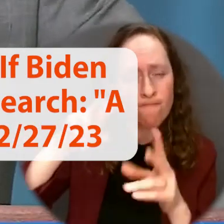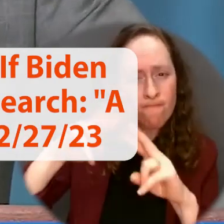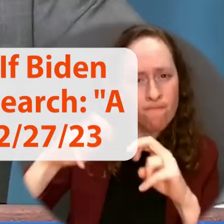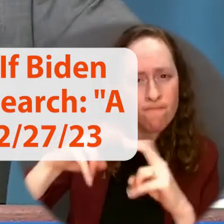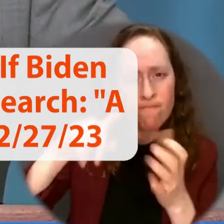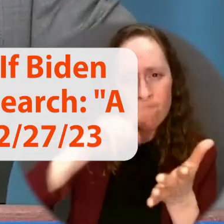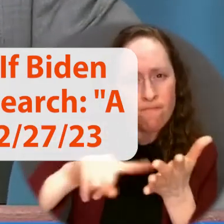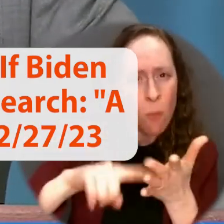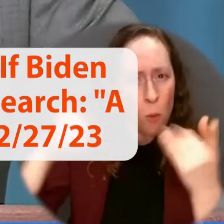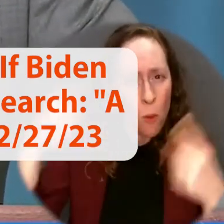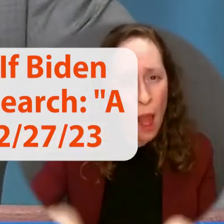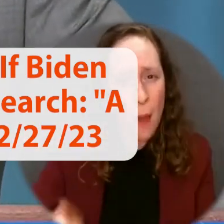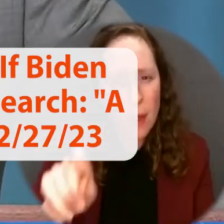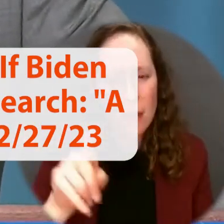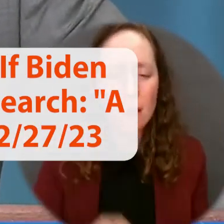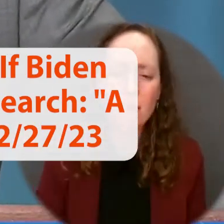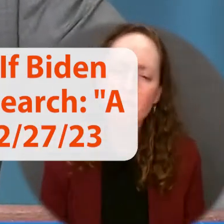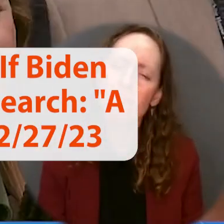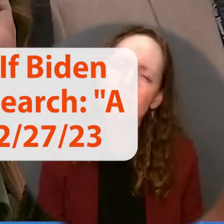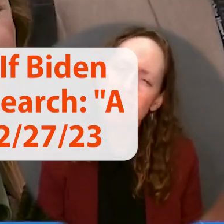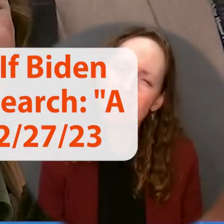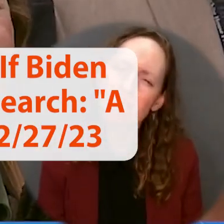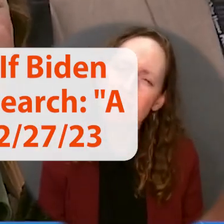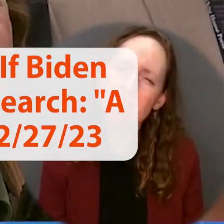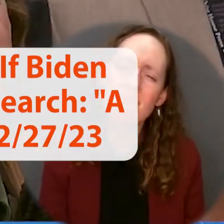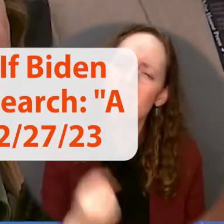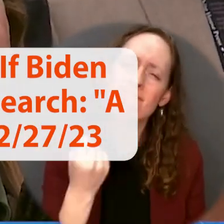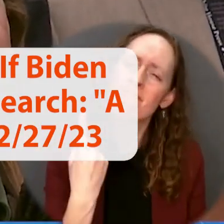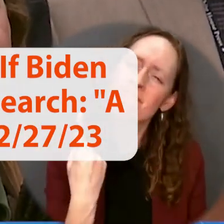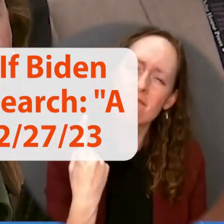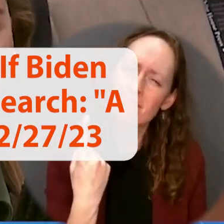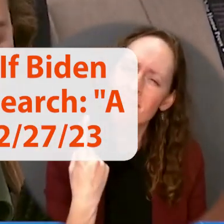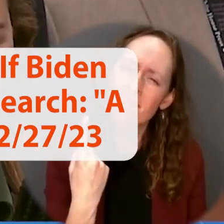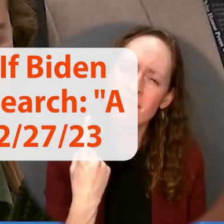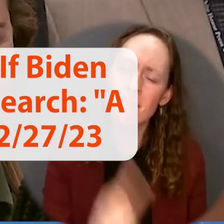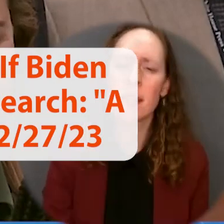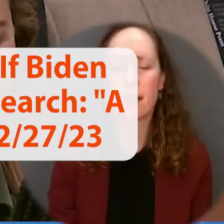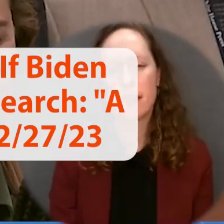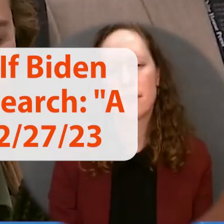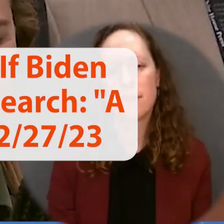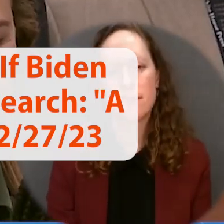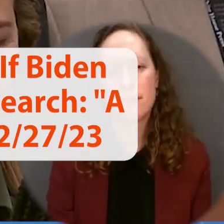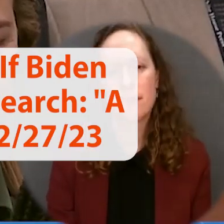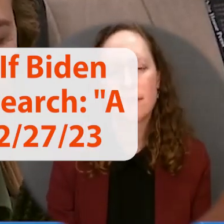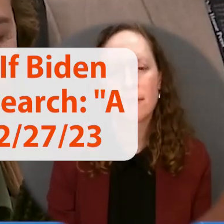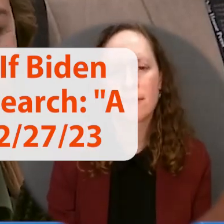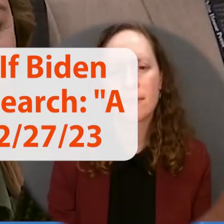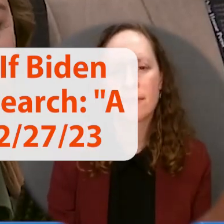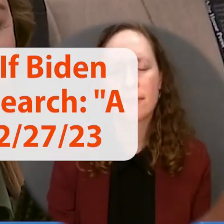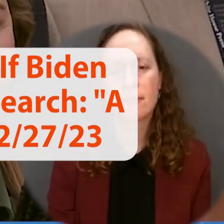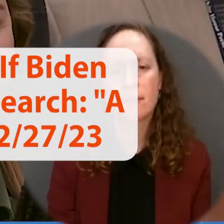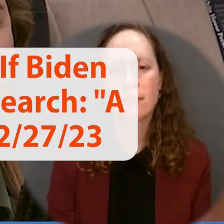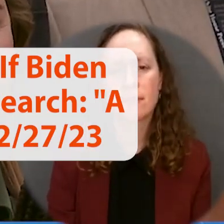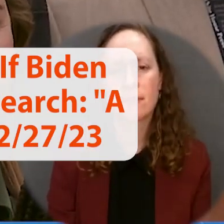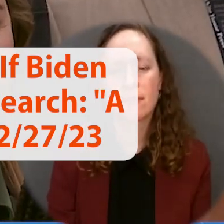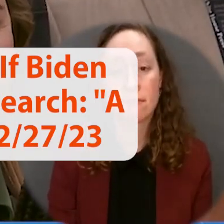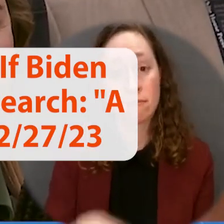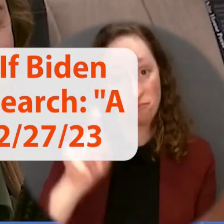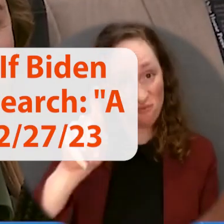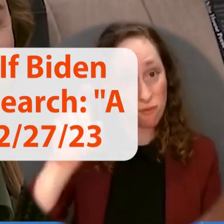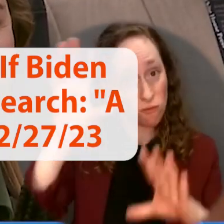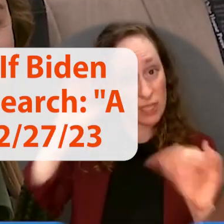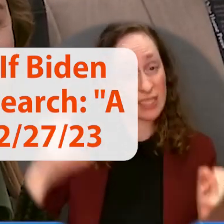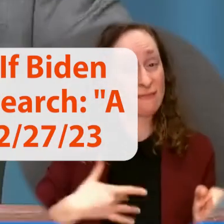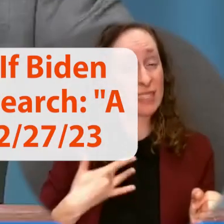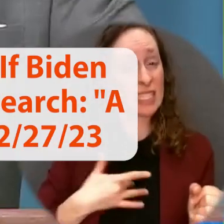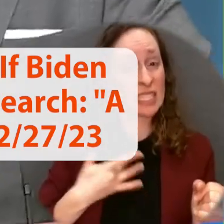going to have to say that again. Does the president believe that this type of gain-of-function research is proven?